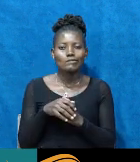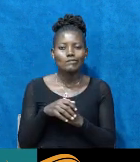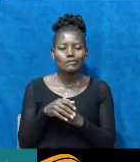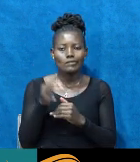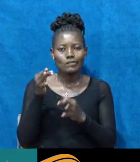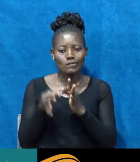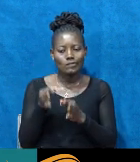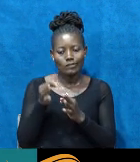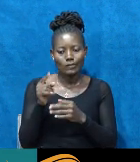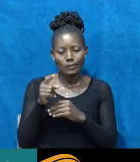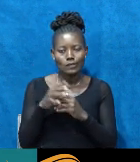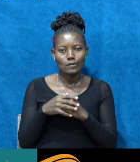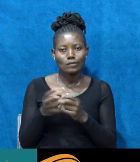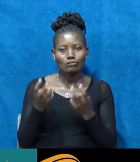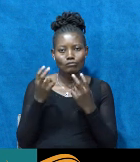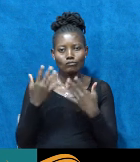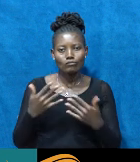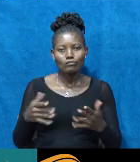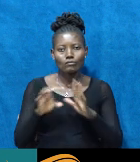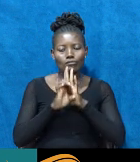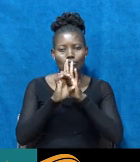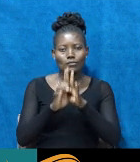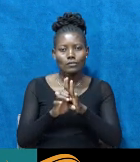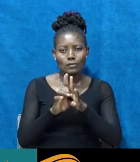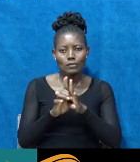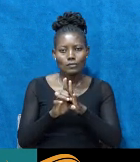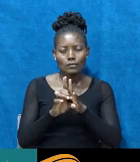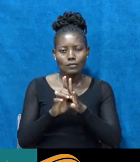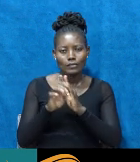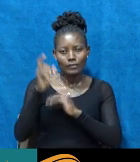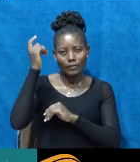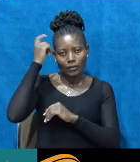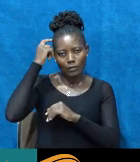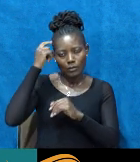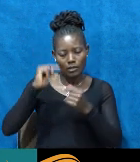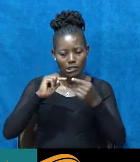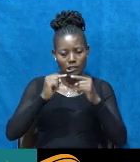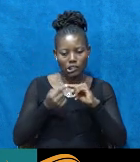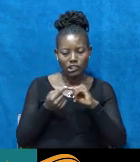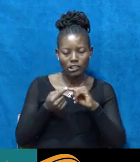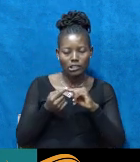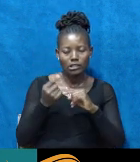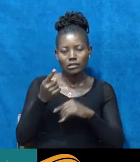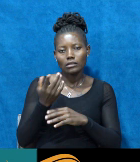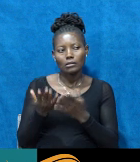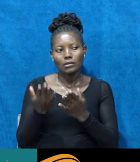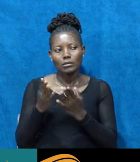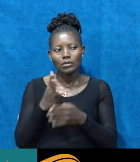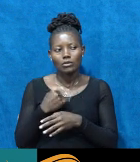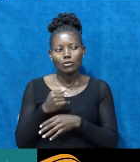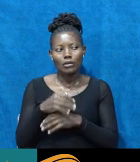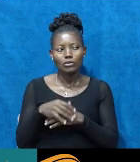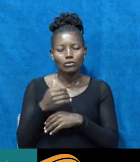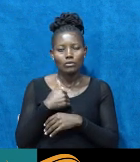at things like traumatic brain injuries, concussions, you would want to have a diet that has